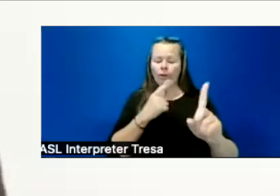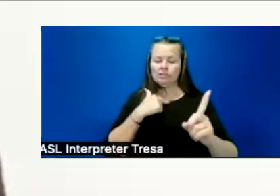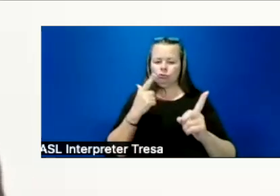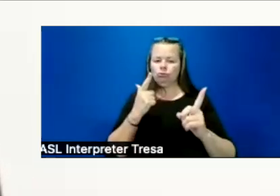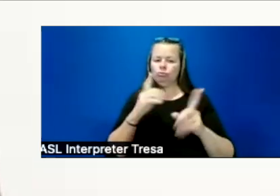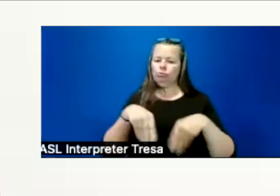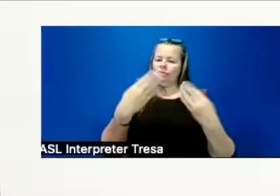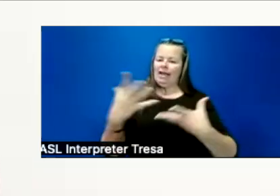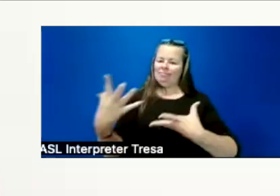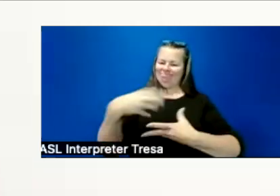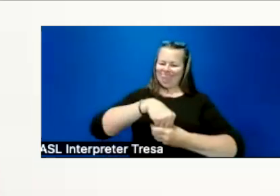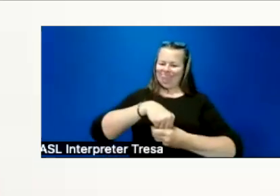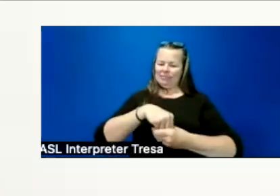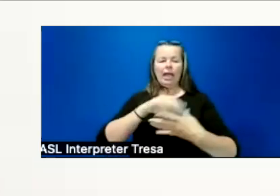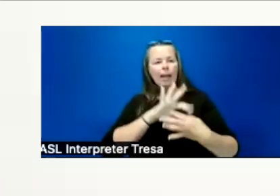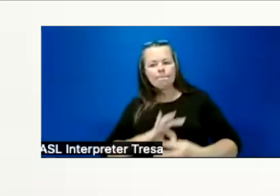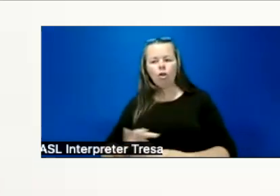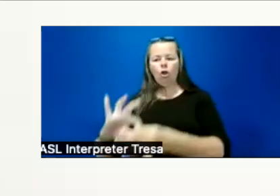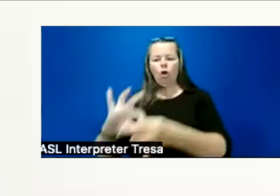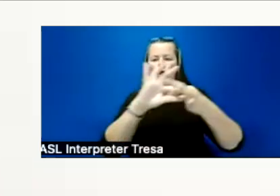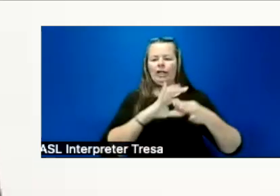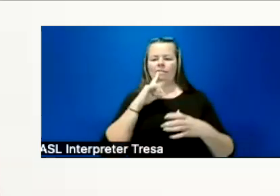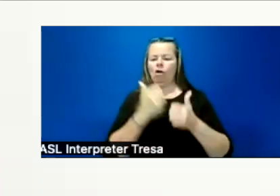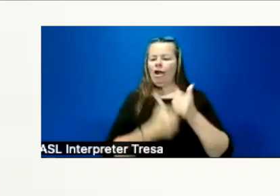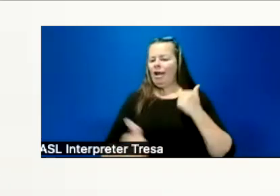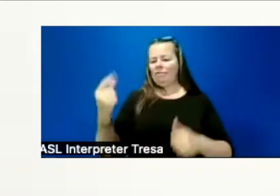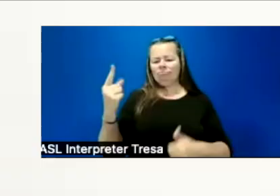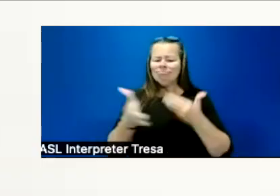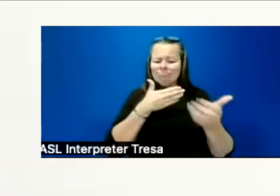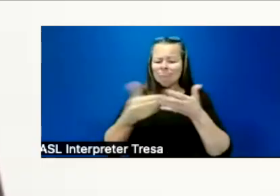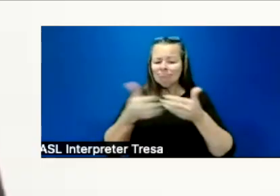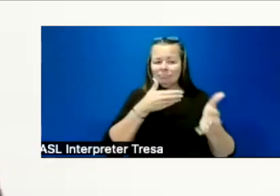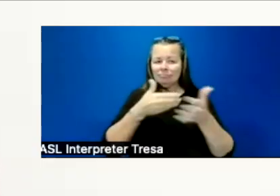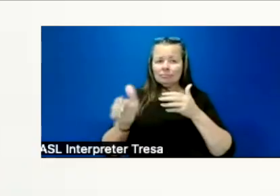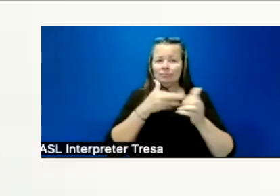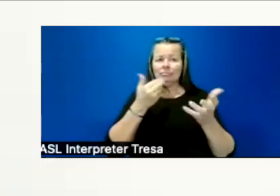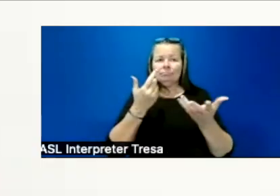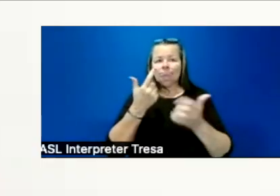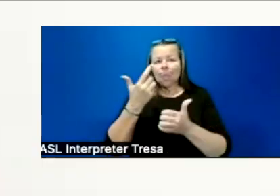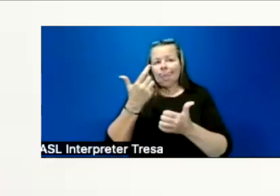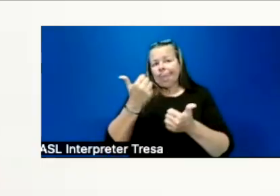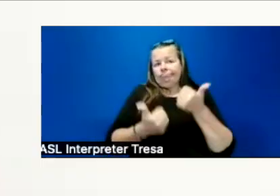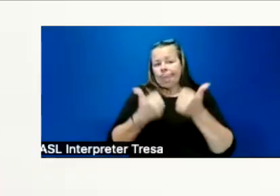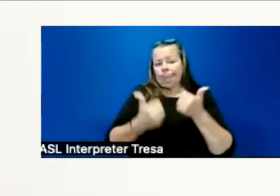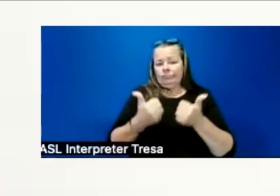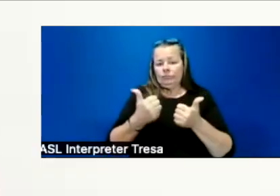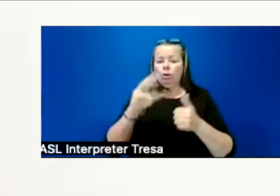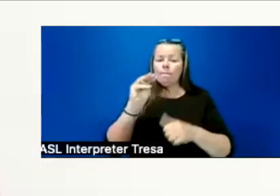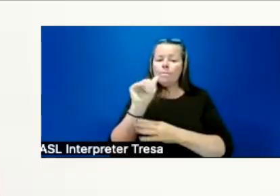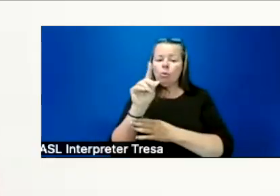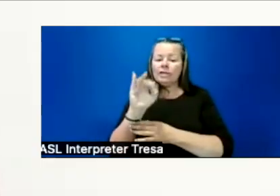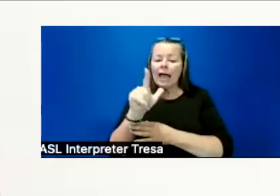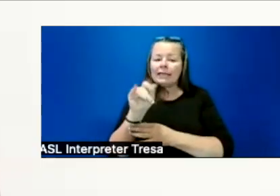also belonging for everyone. It doesn't matter the way that they are speaking or which modality they are using